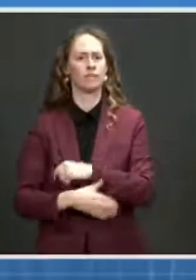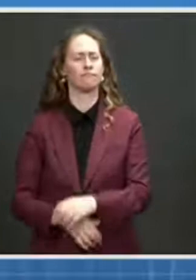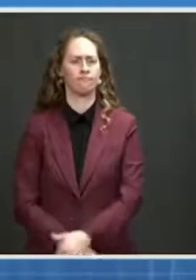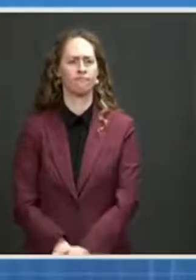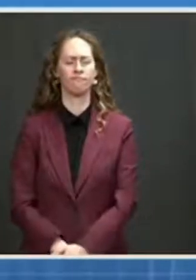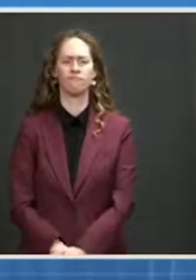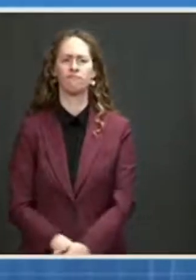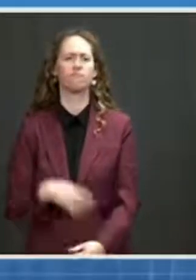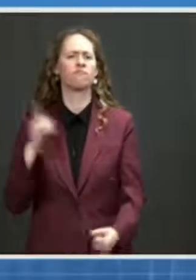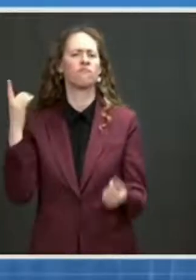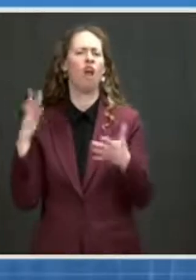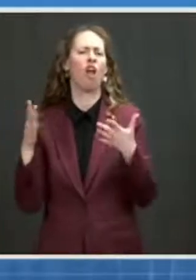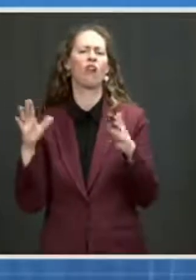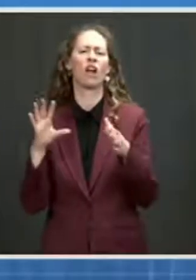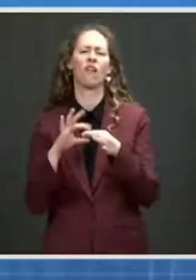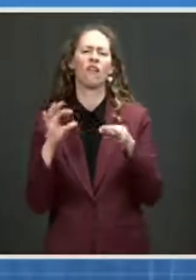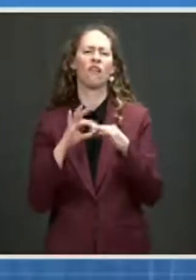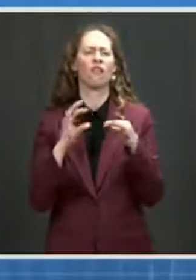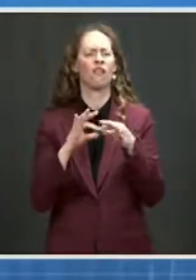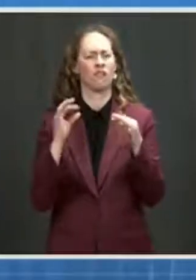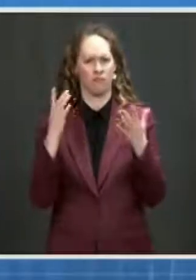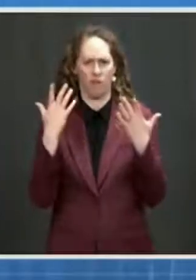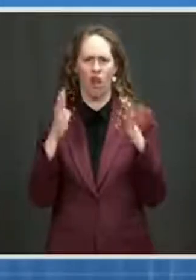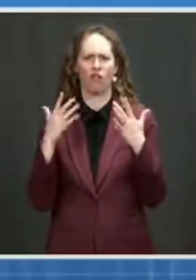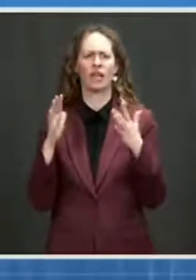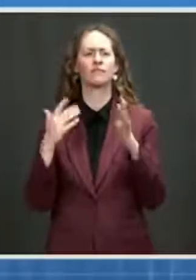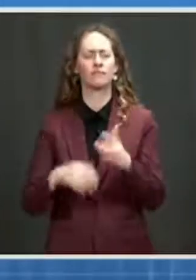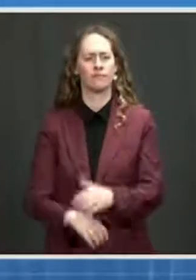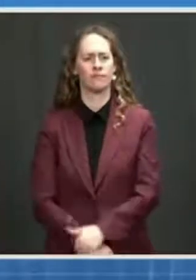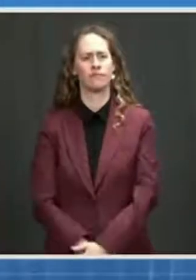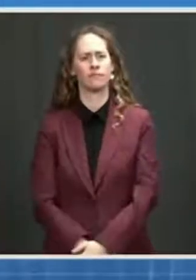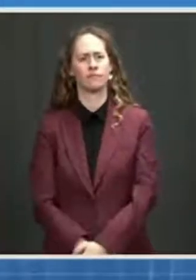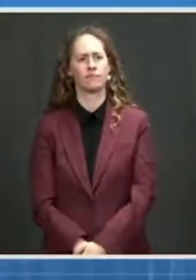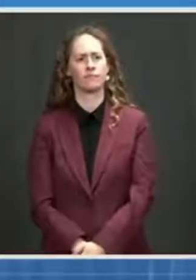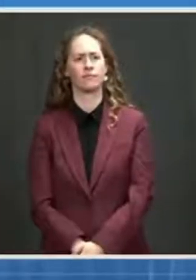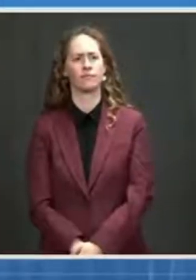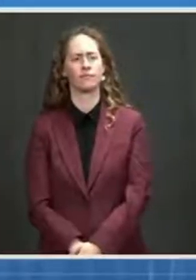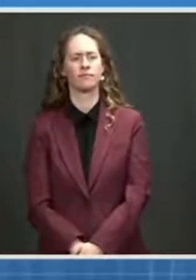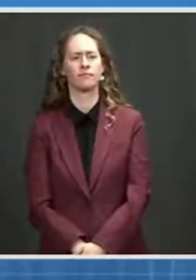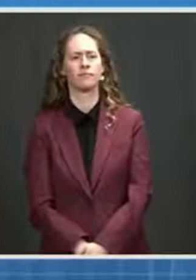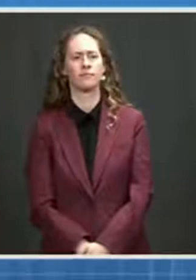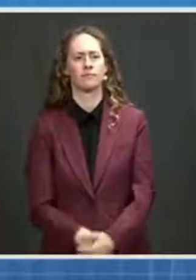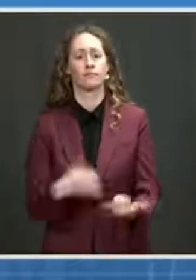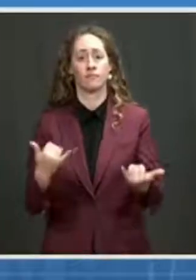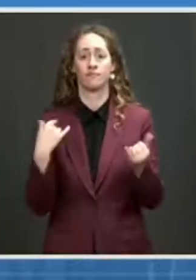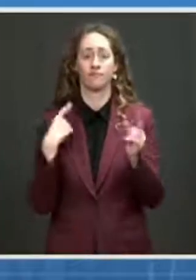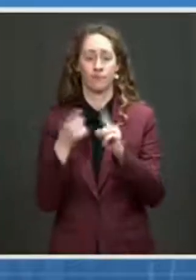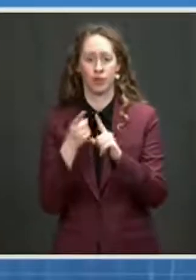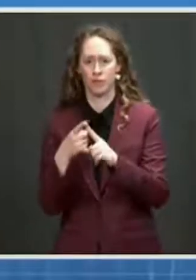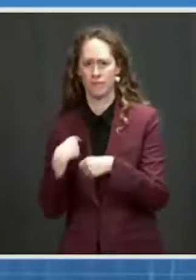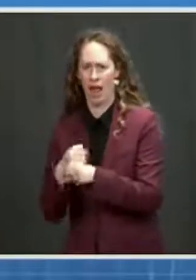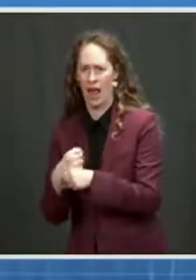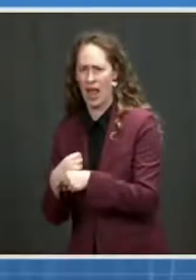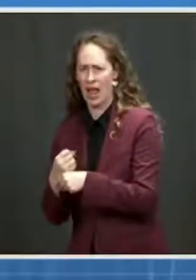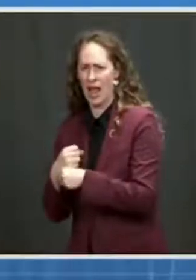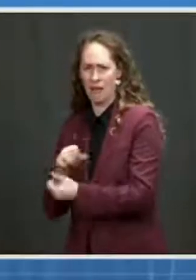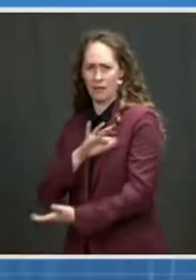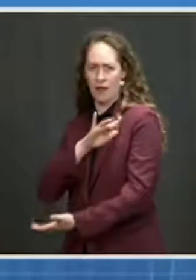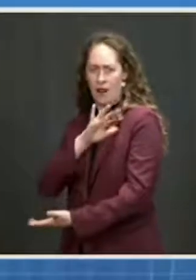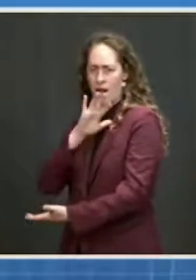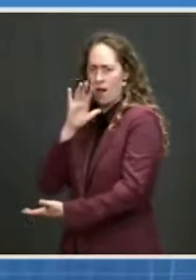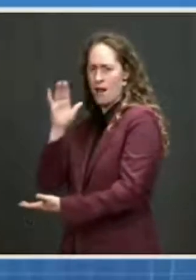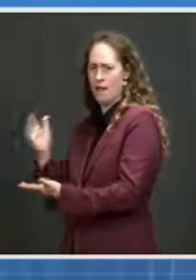going to make this country a hub of activity of manufacturing, distribution, promotion of vaccines in far greater numbers.